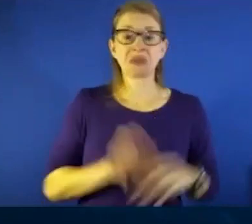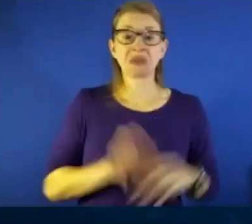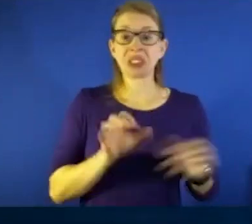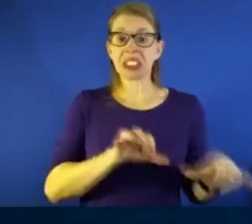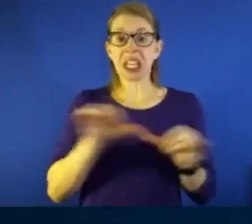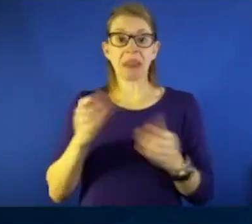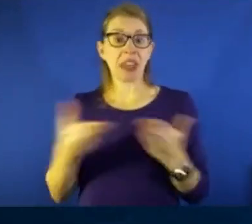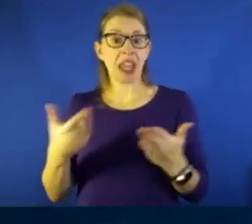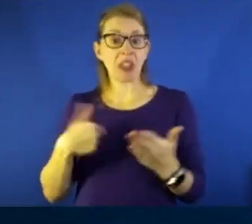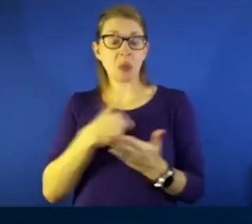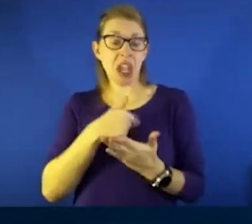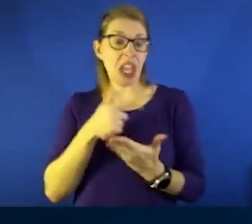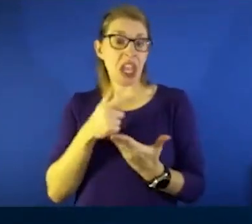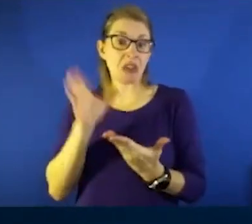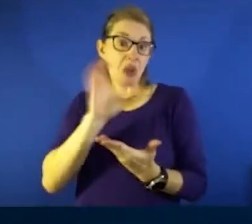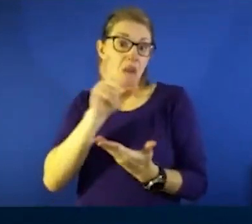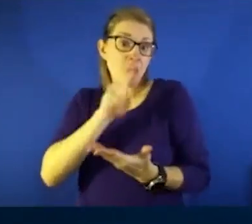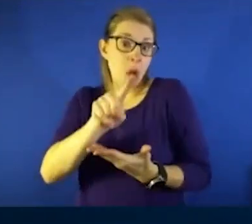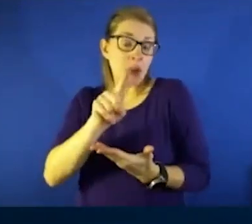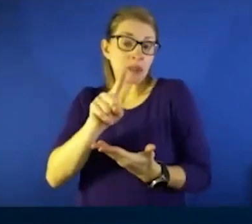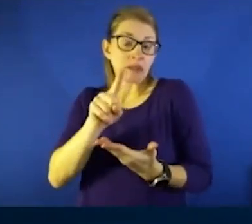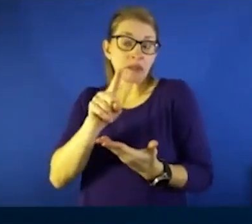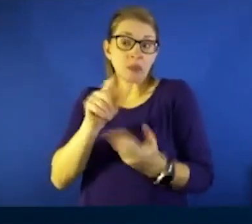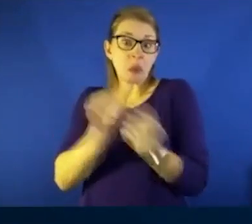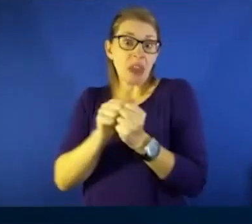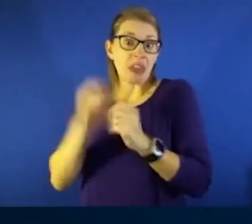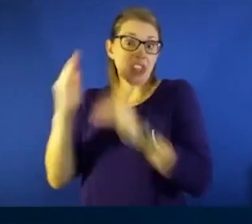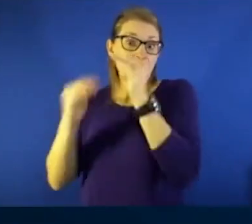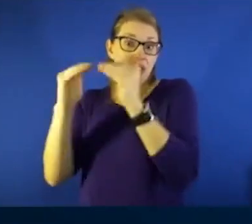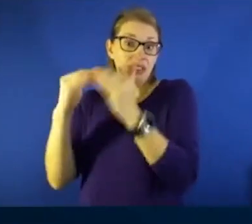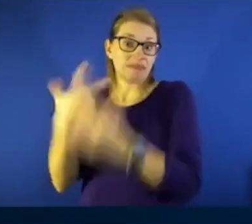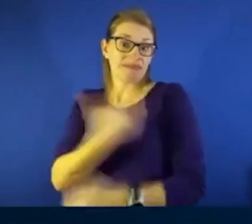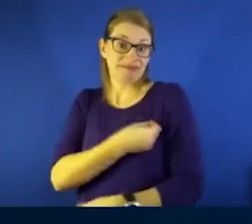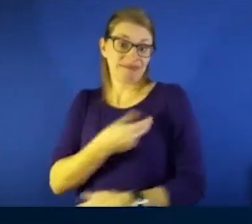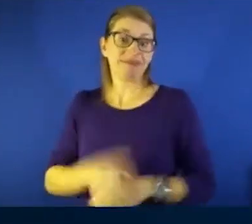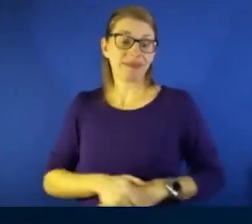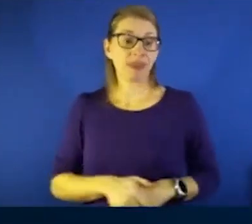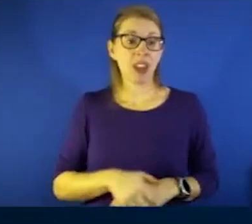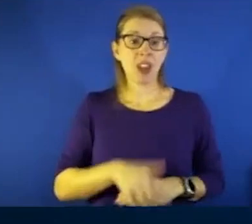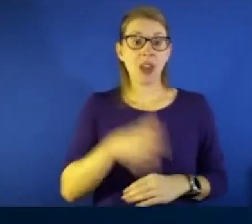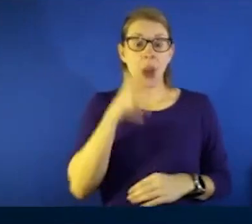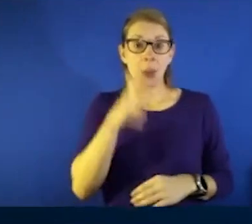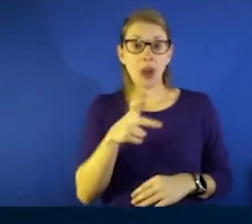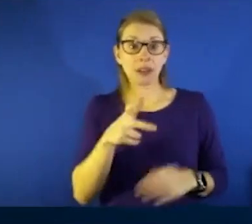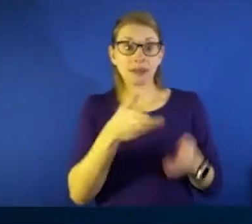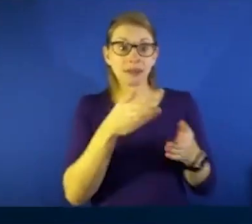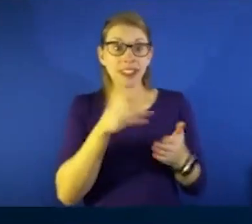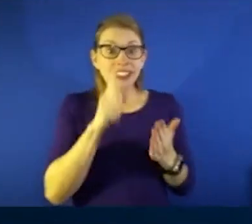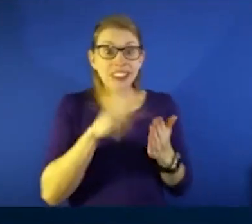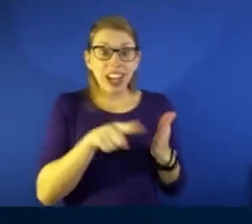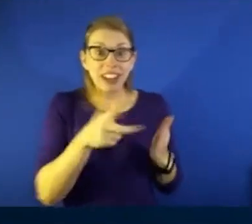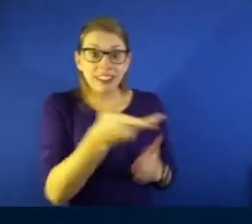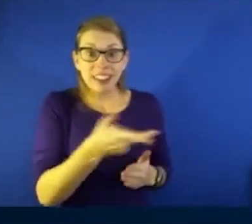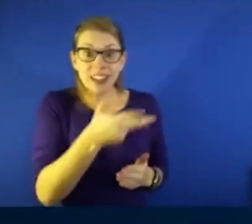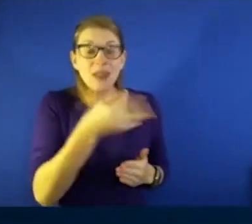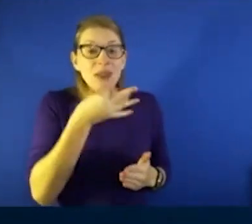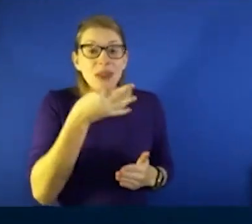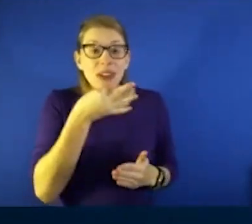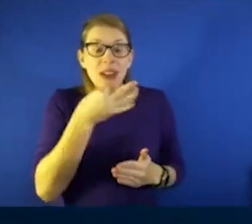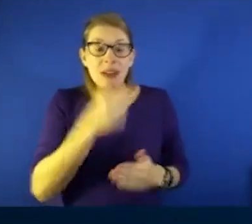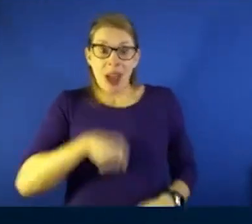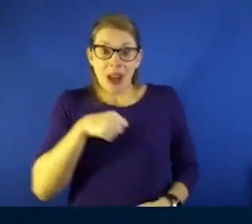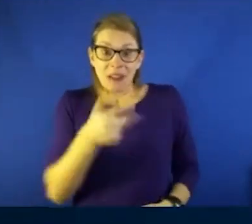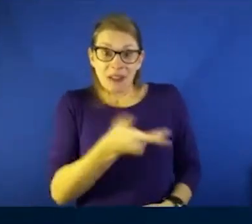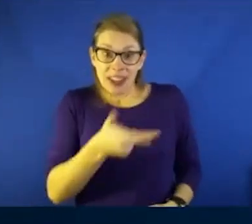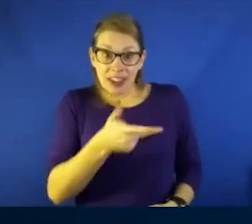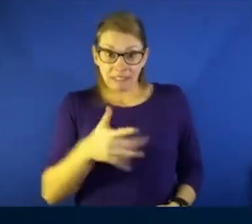for when we give adults their vaccines. All right, so we're going to check back with you guys here in just a little bit. We're really proud of all of you, okay? Feeling good? Okay,